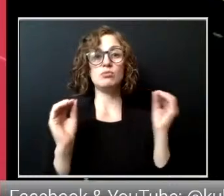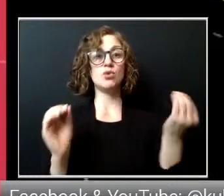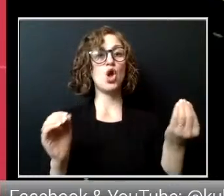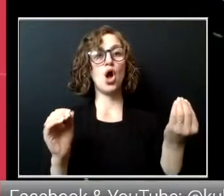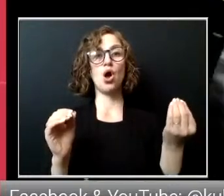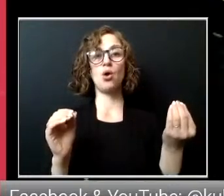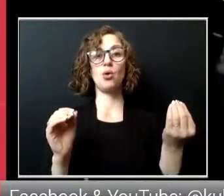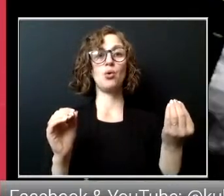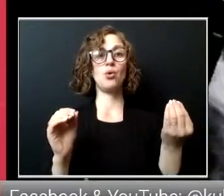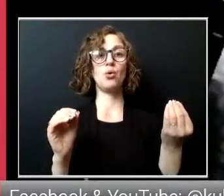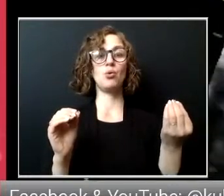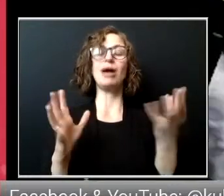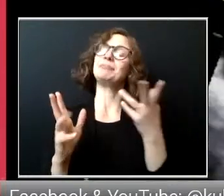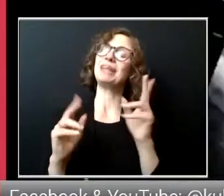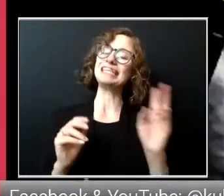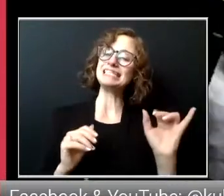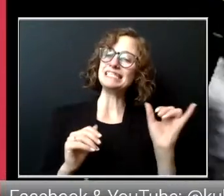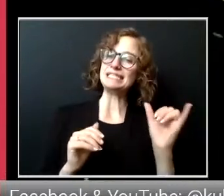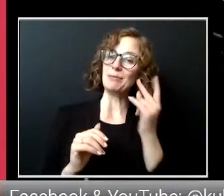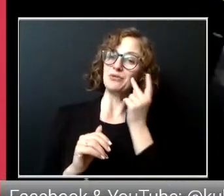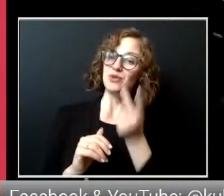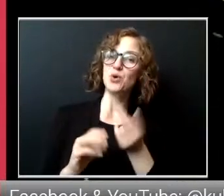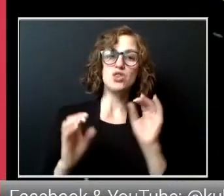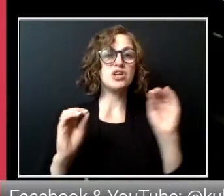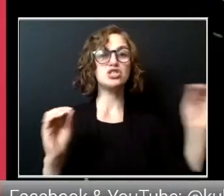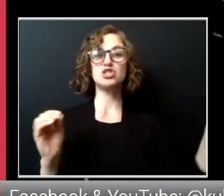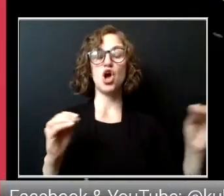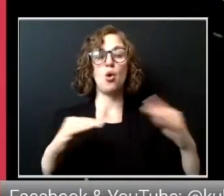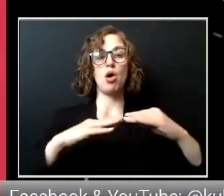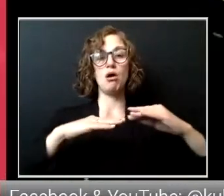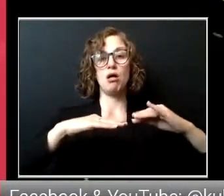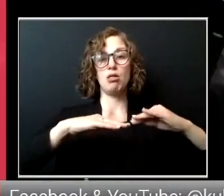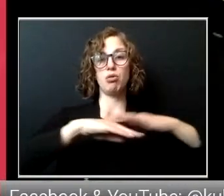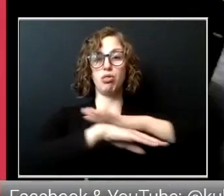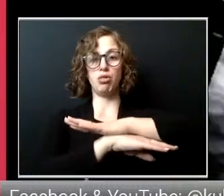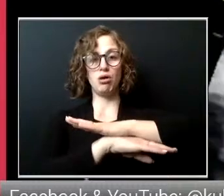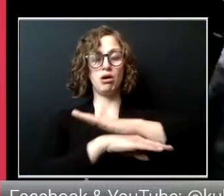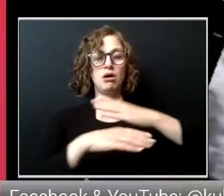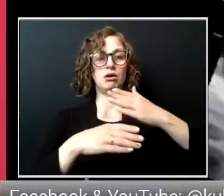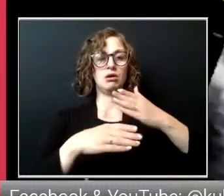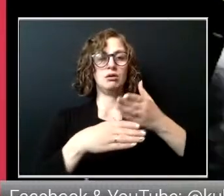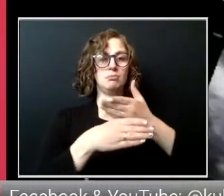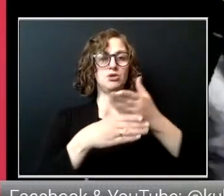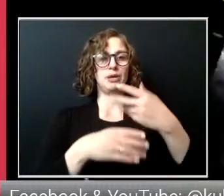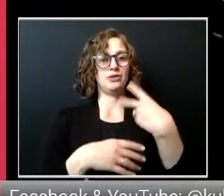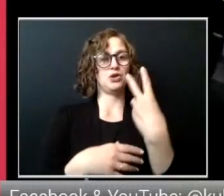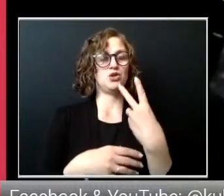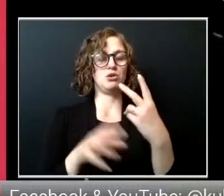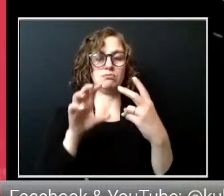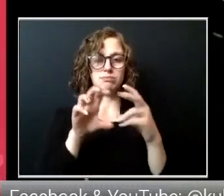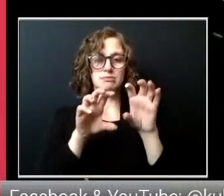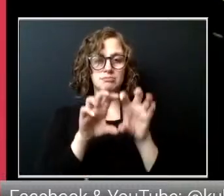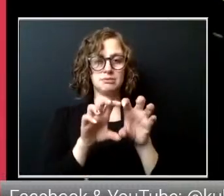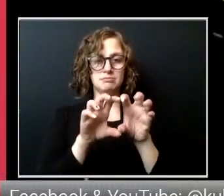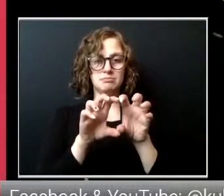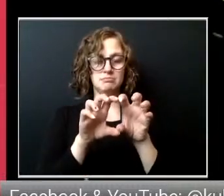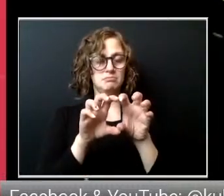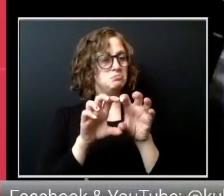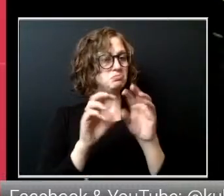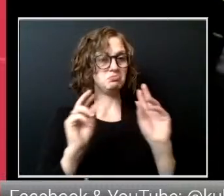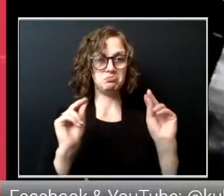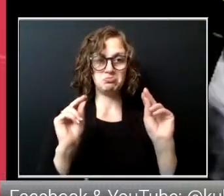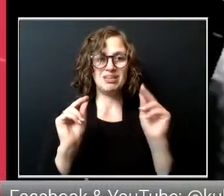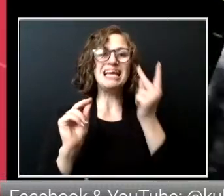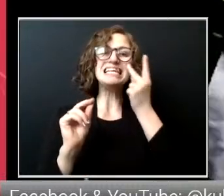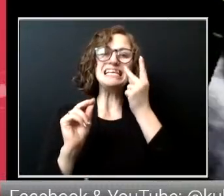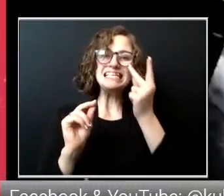similar view. There is no flow going across between the two pumping chambers. You do see stream of red there